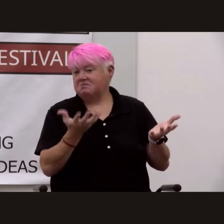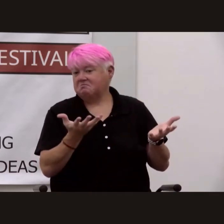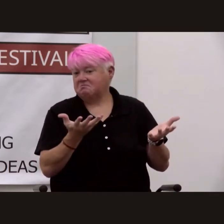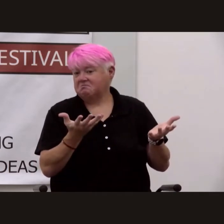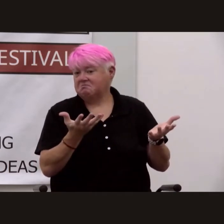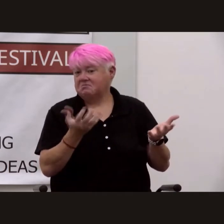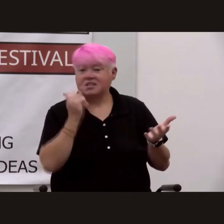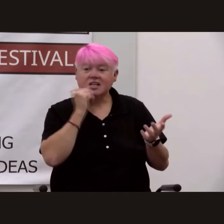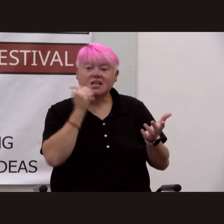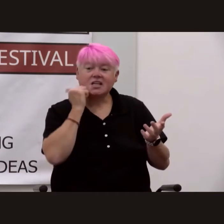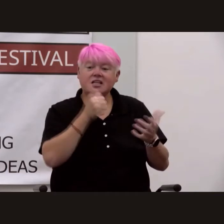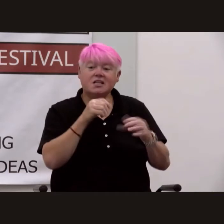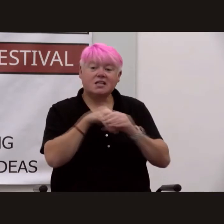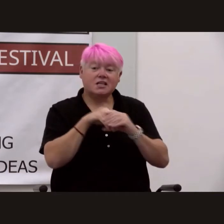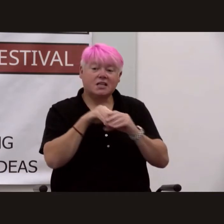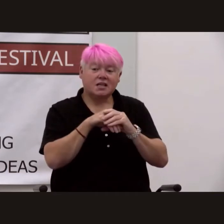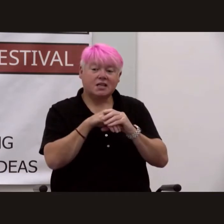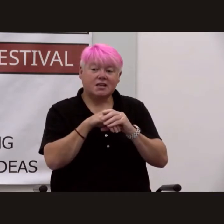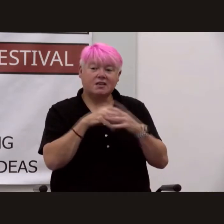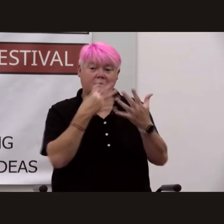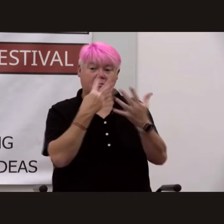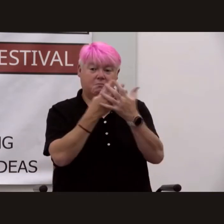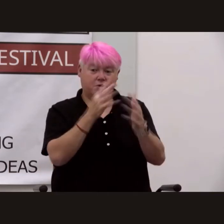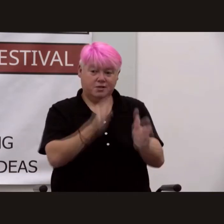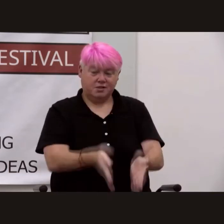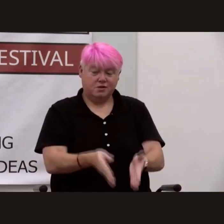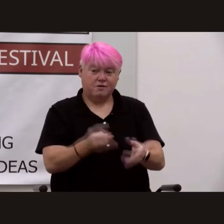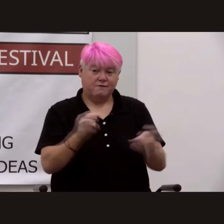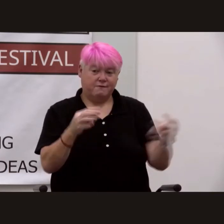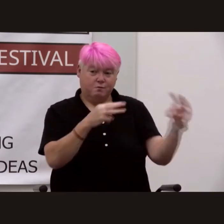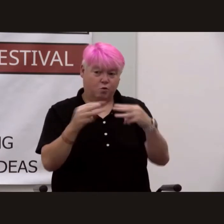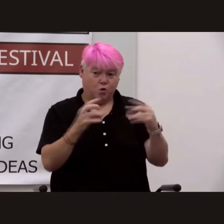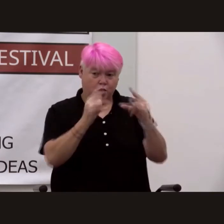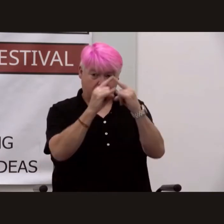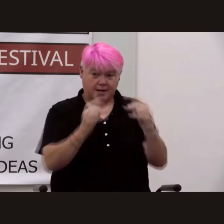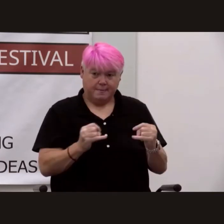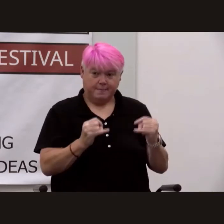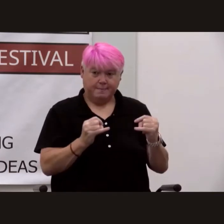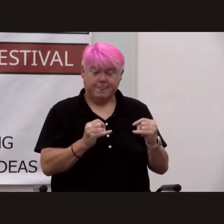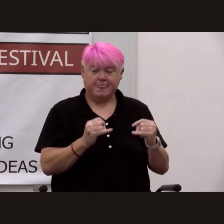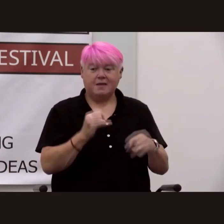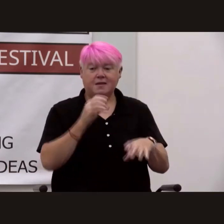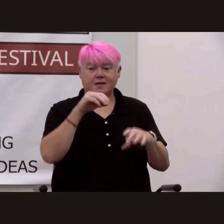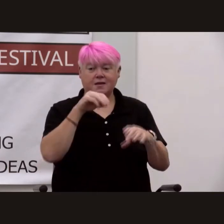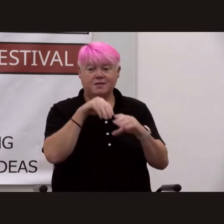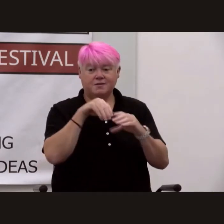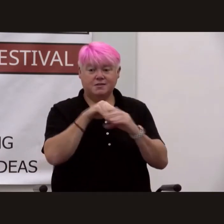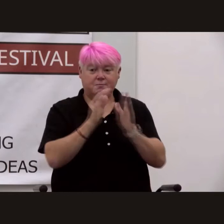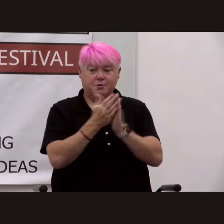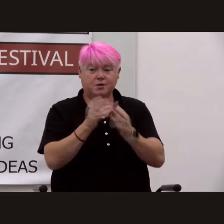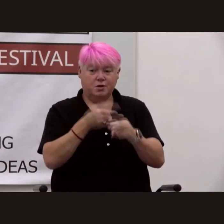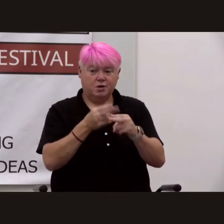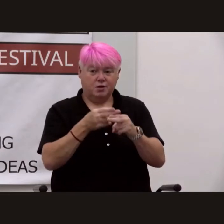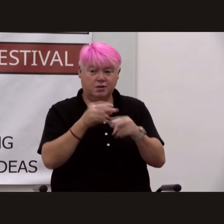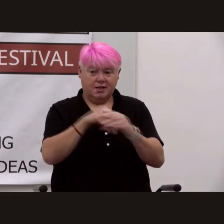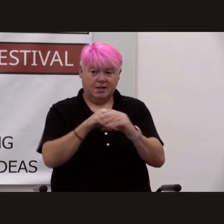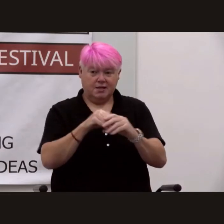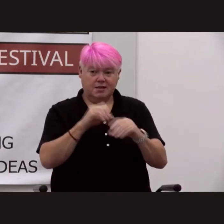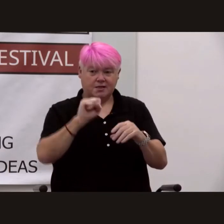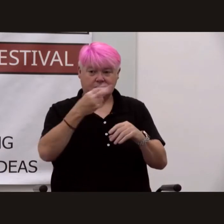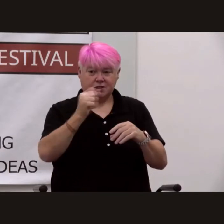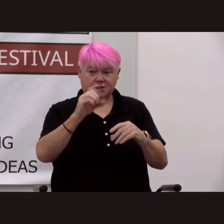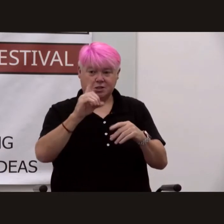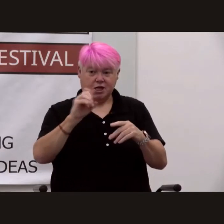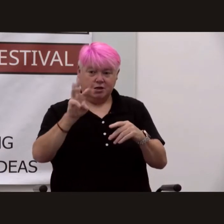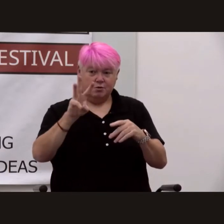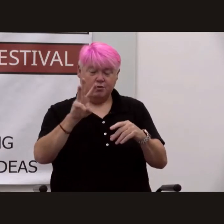daily in the prisoner of war camp. There is a book called In the Shadow of the Rockies, which is a very good book for anyone